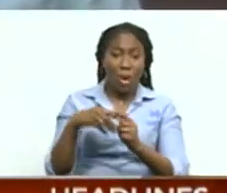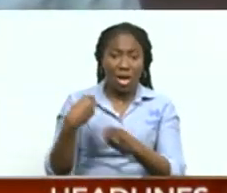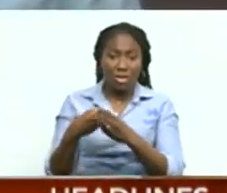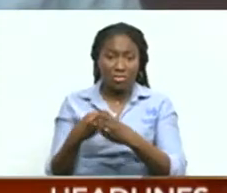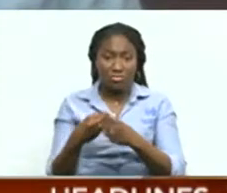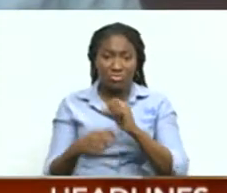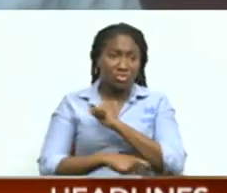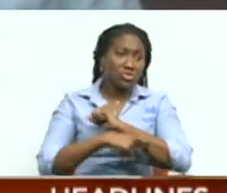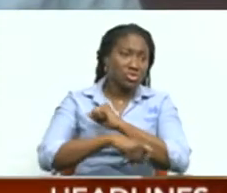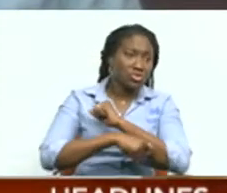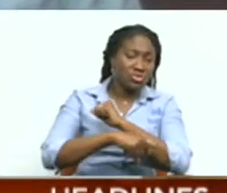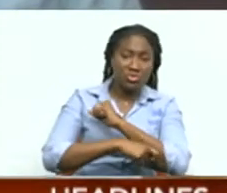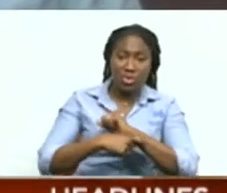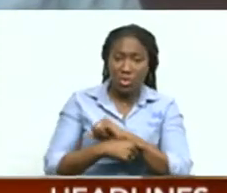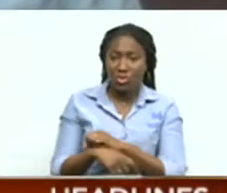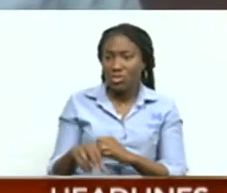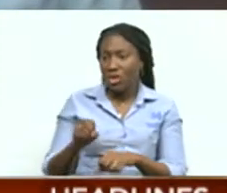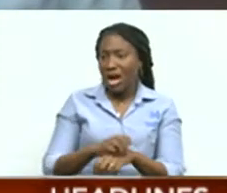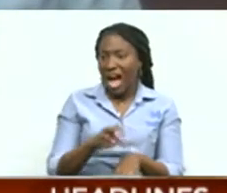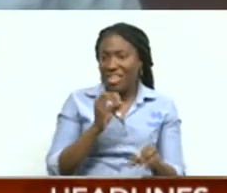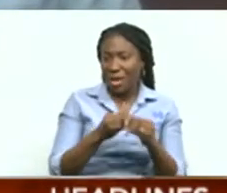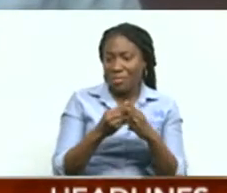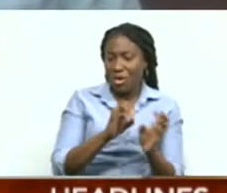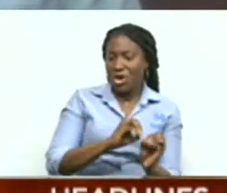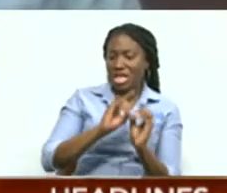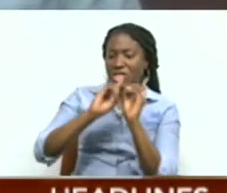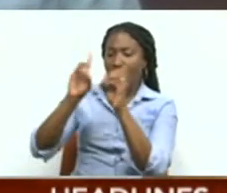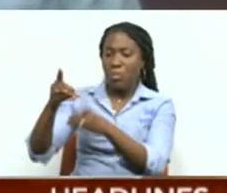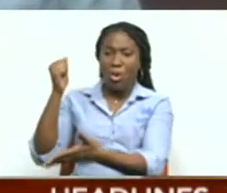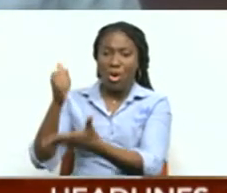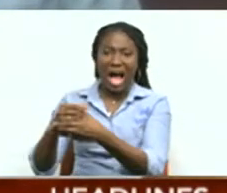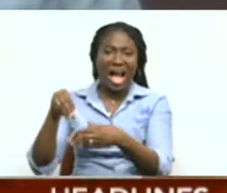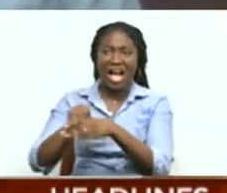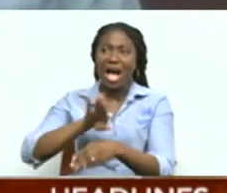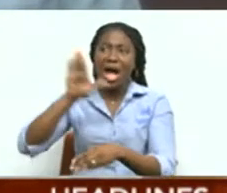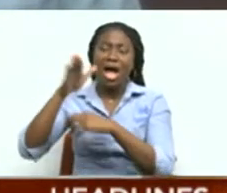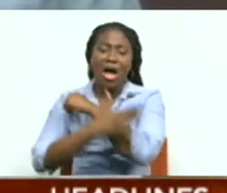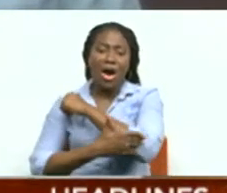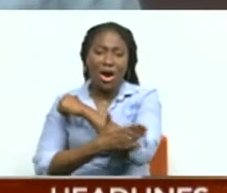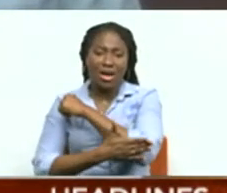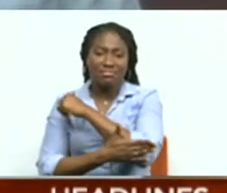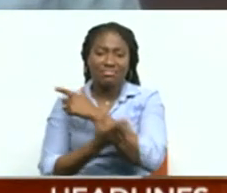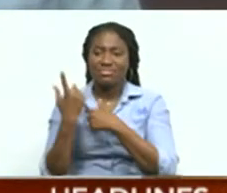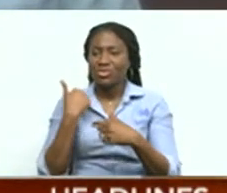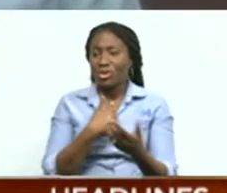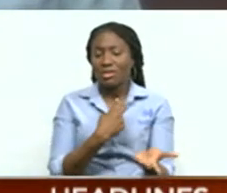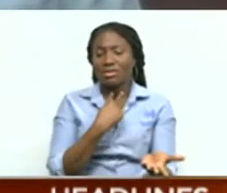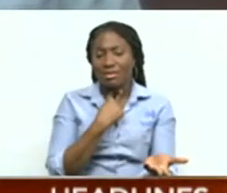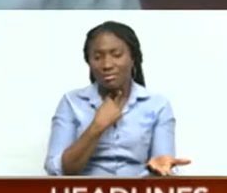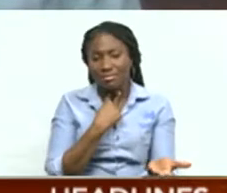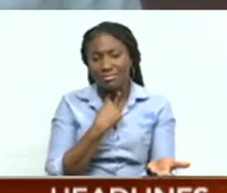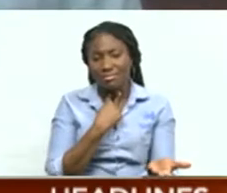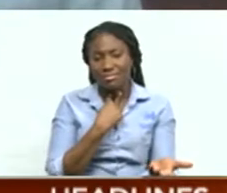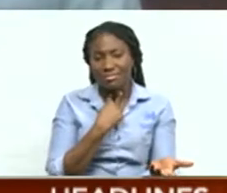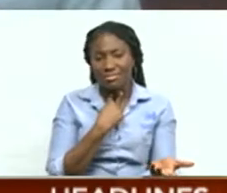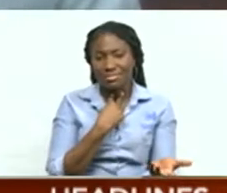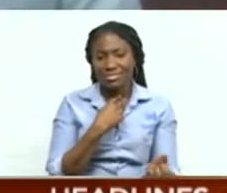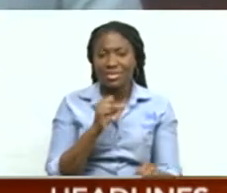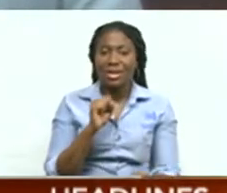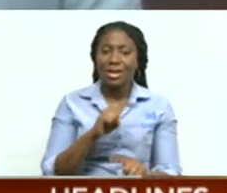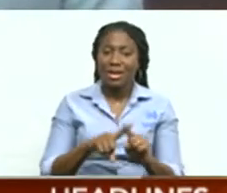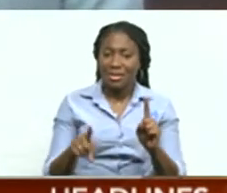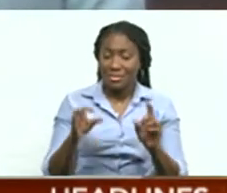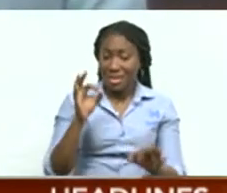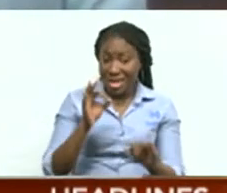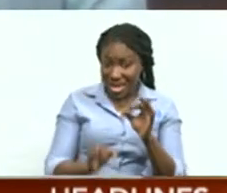Kuwait or Panama, MLAT only takes us so far. So if it passes through